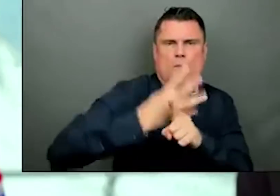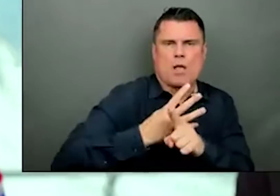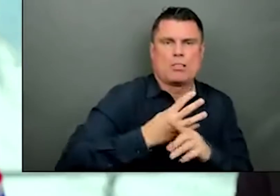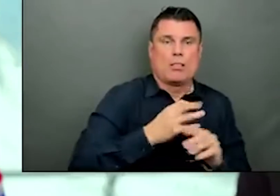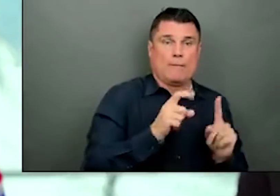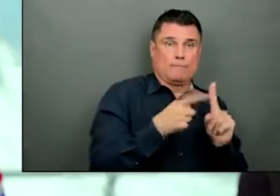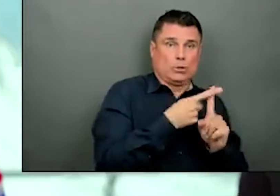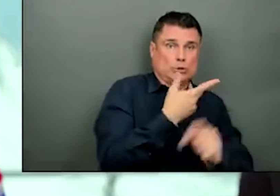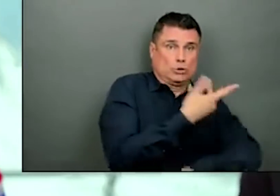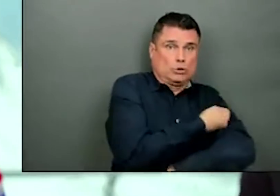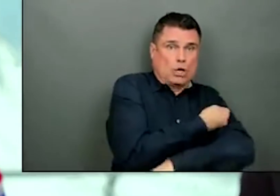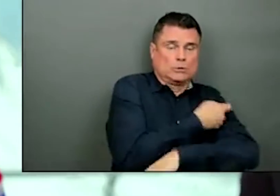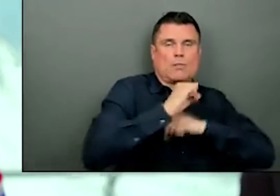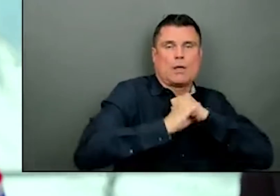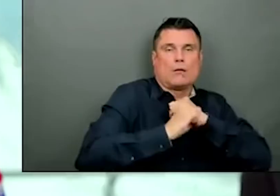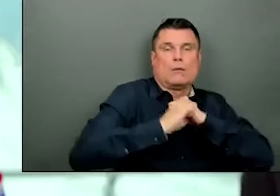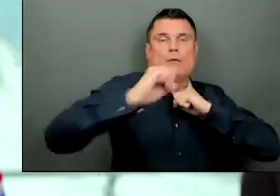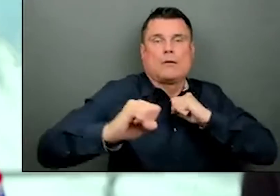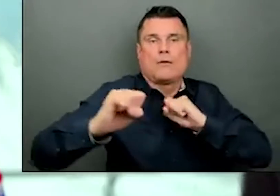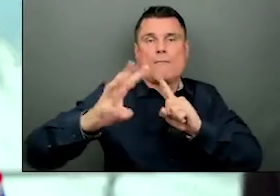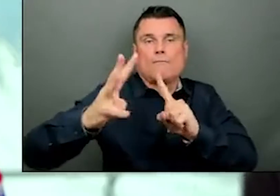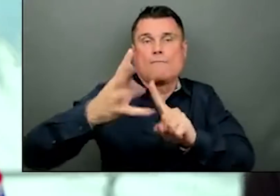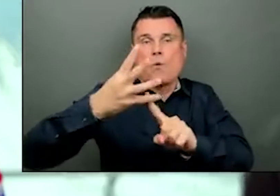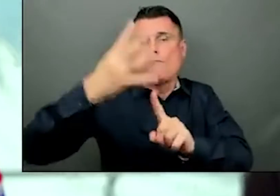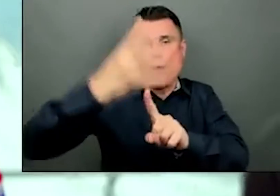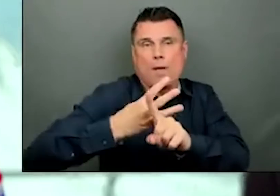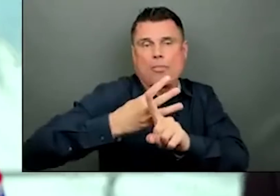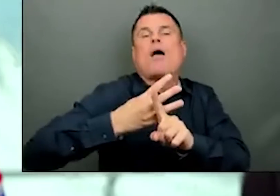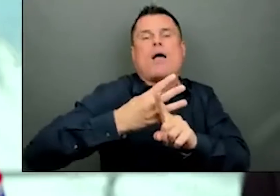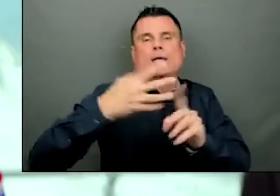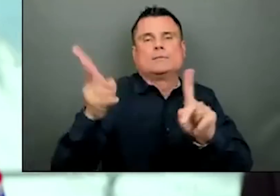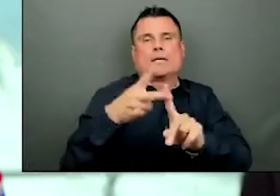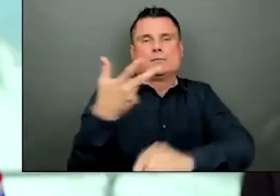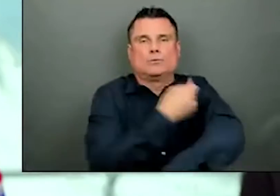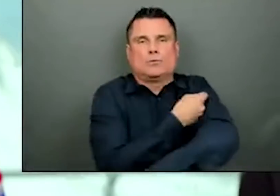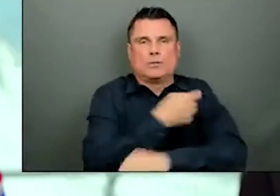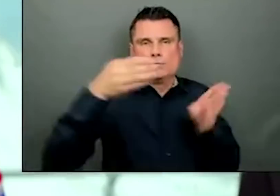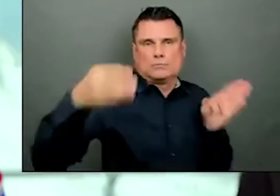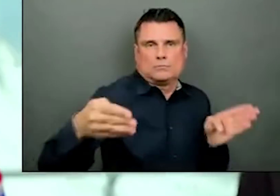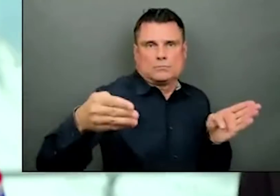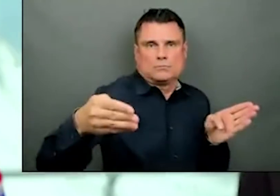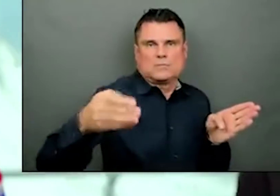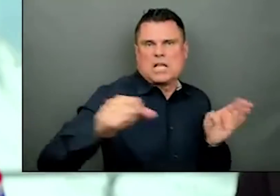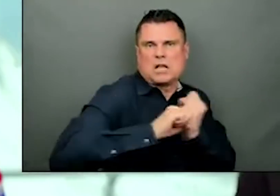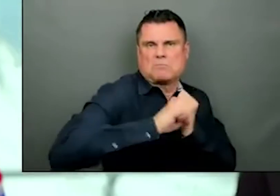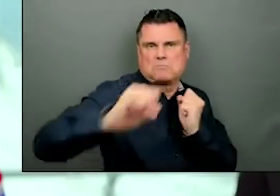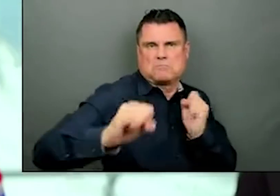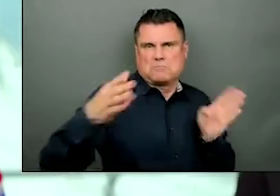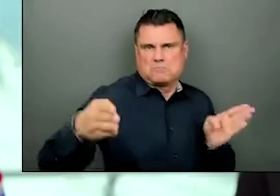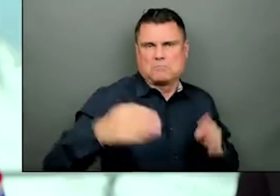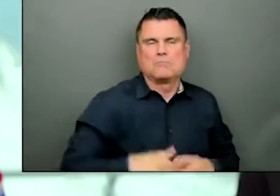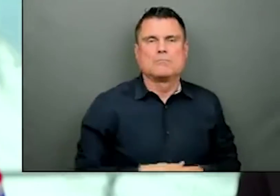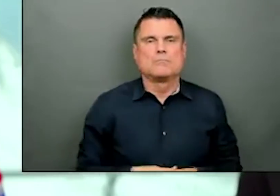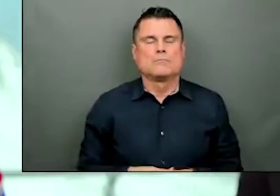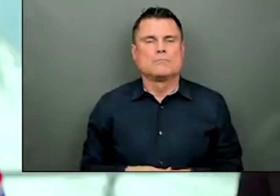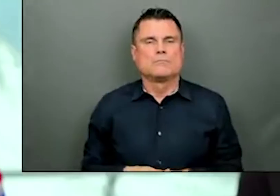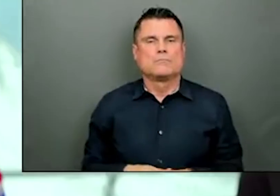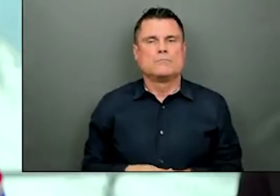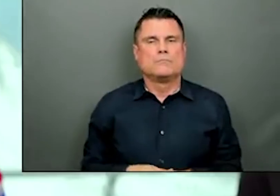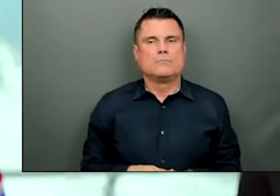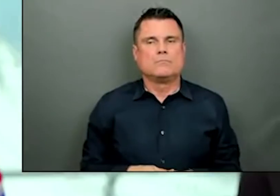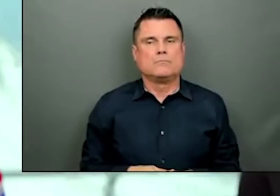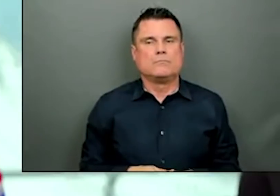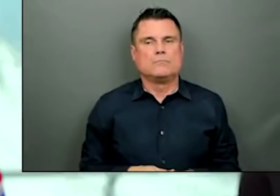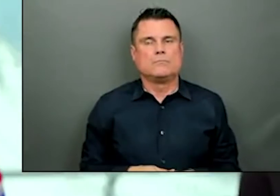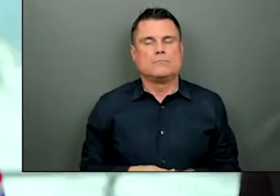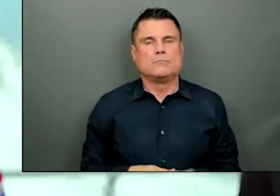British Columbia have received their first dose, or have at least been offered their first dose. And in most cases, that will mean less